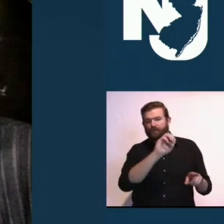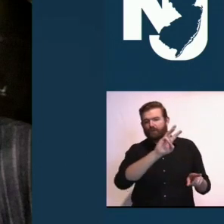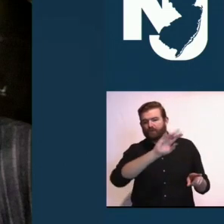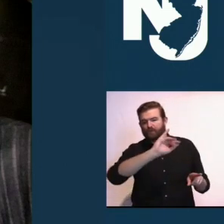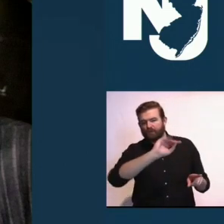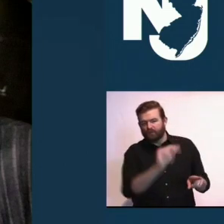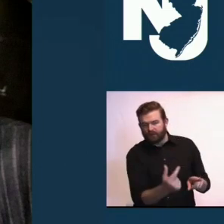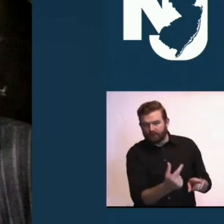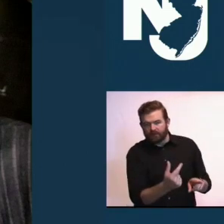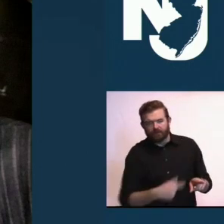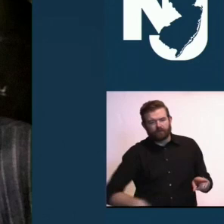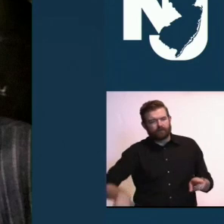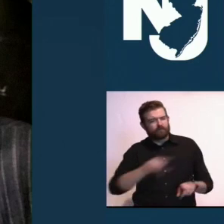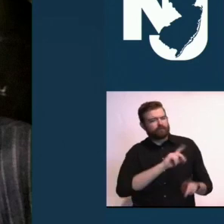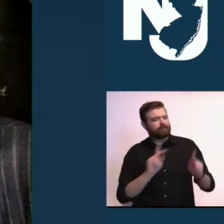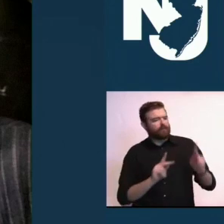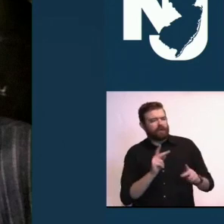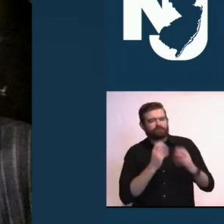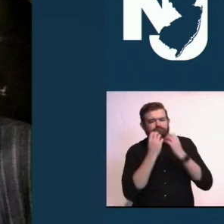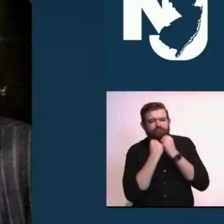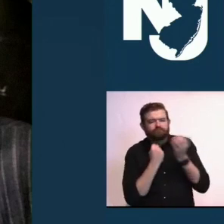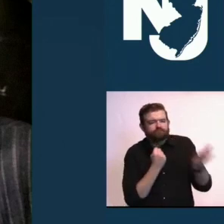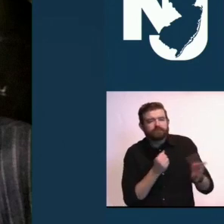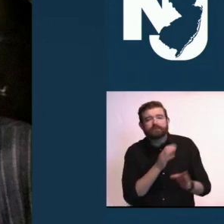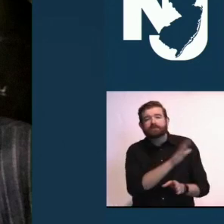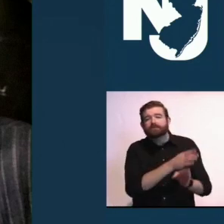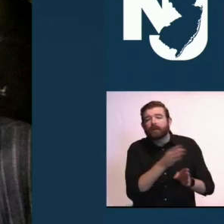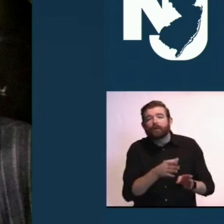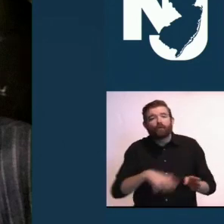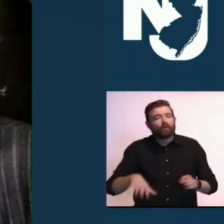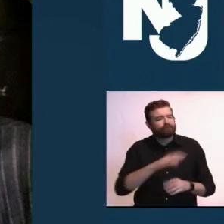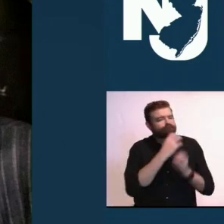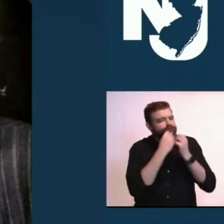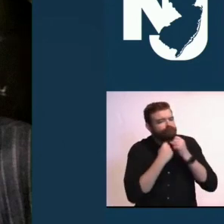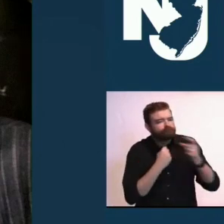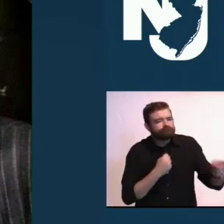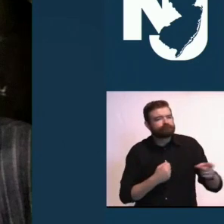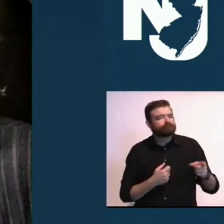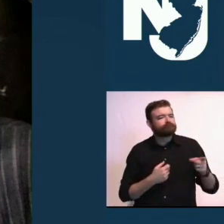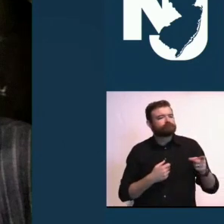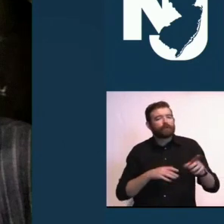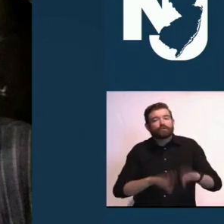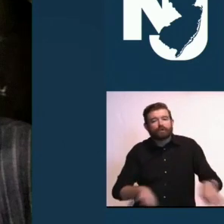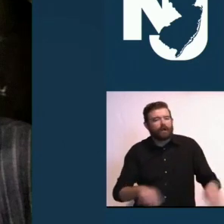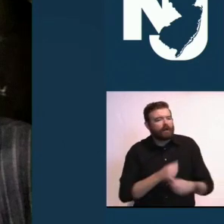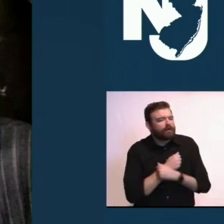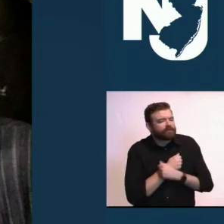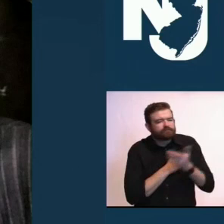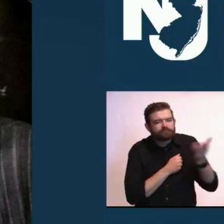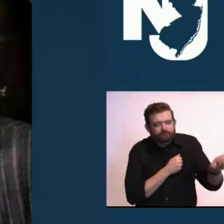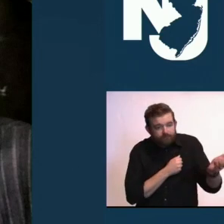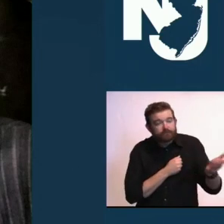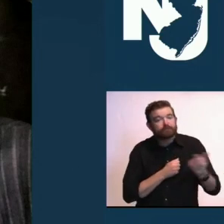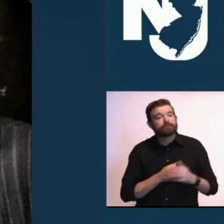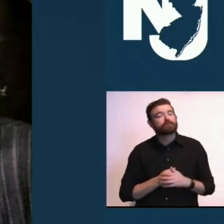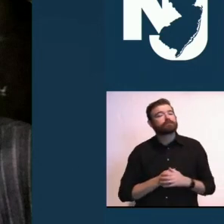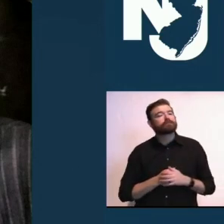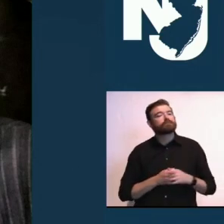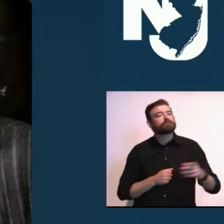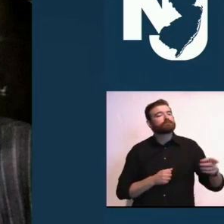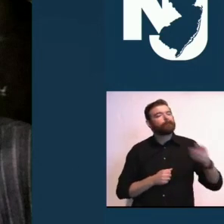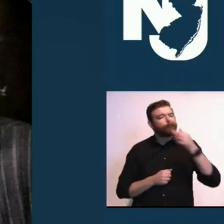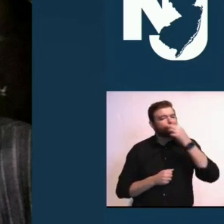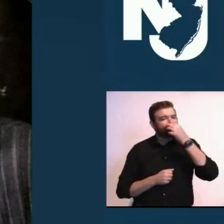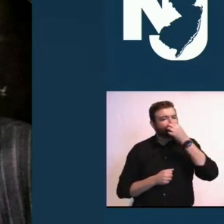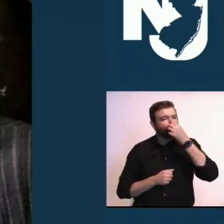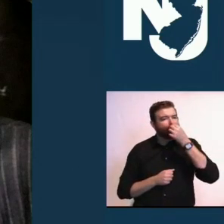herself, beloved by neighbors and especially their kids, and a lot of young folks who she sort of put under her wing. Willie